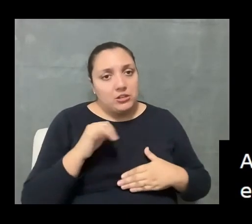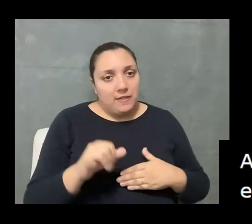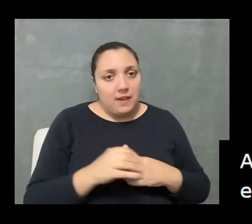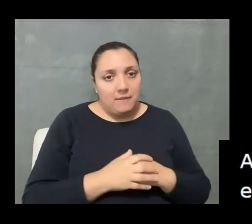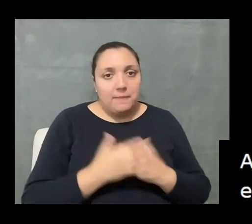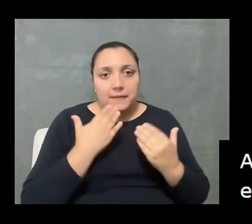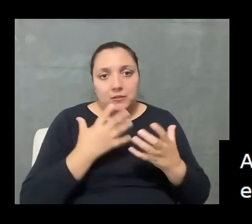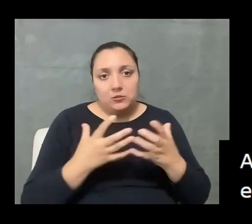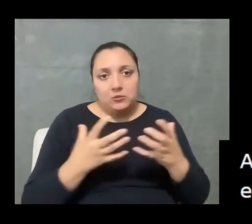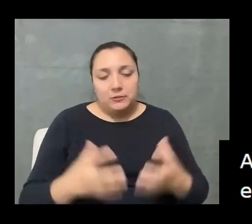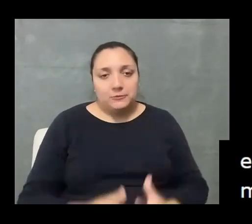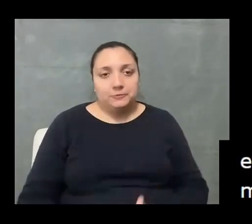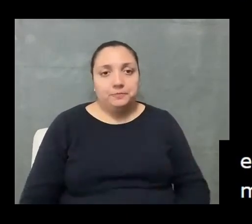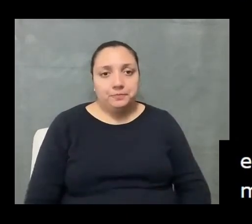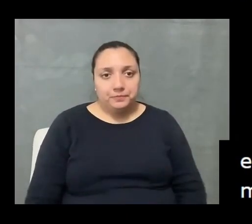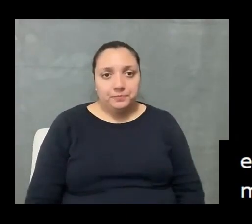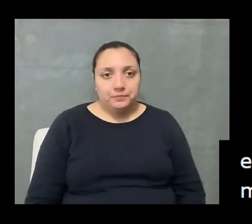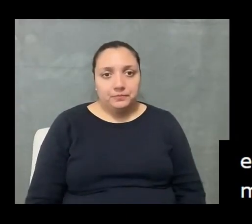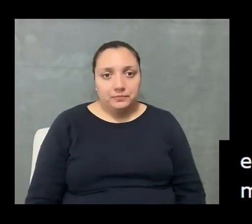very much.